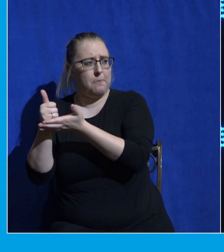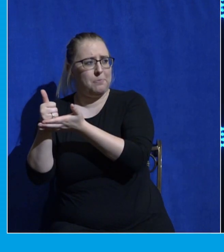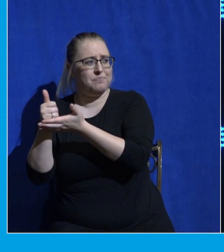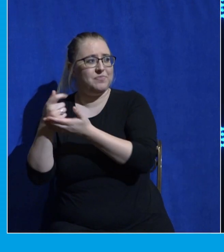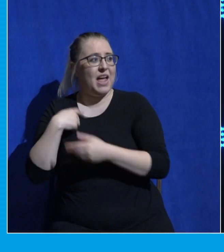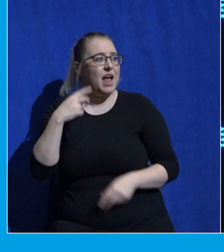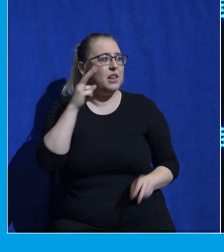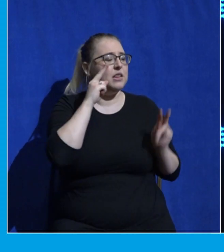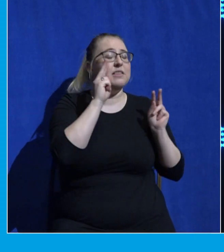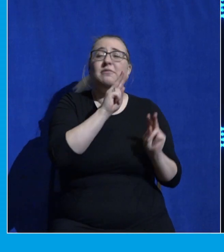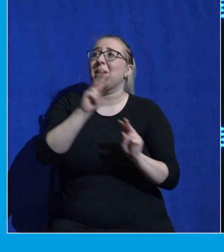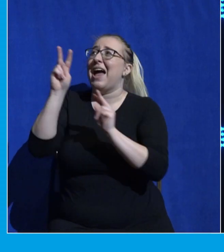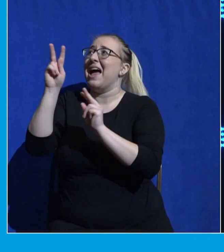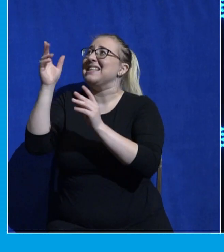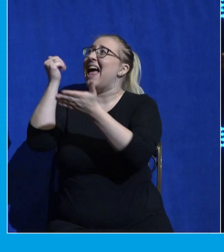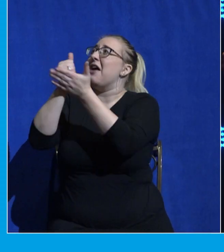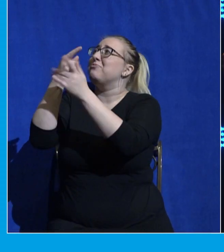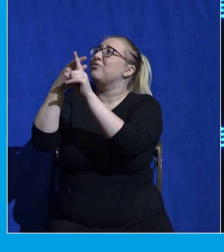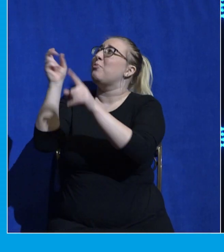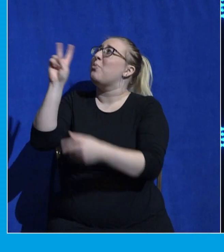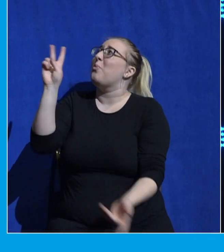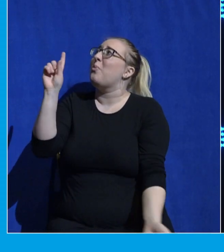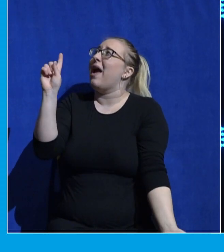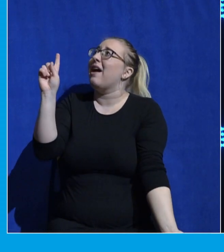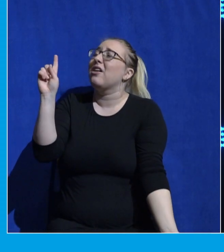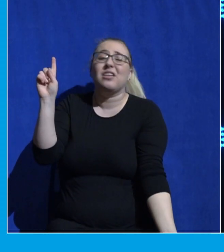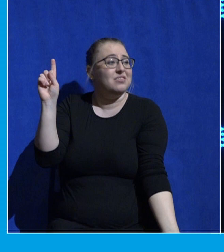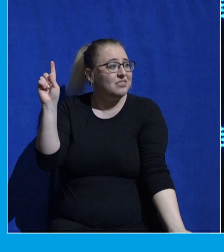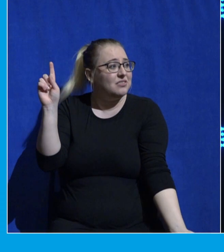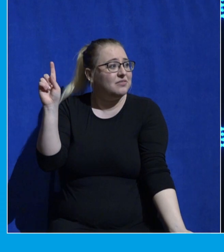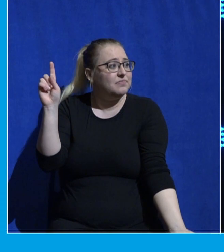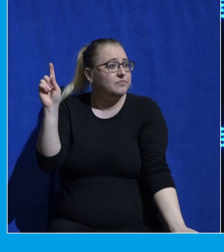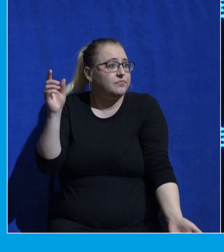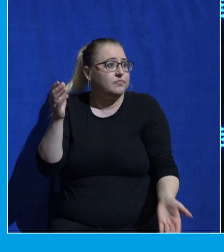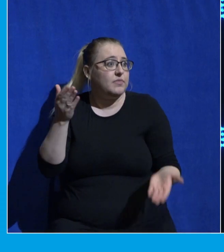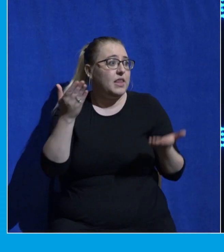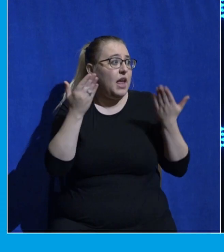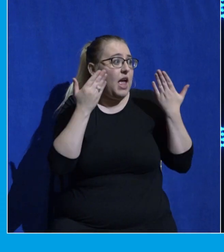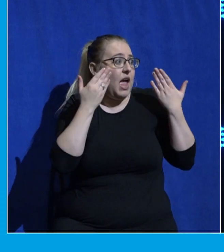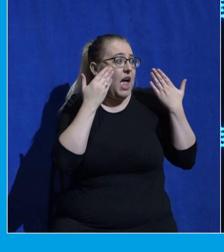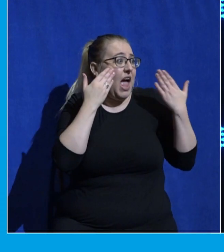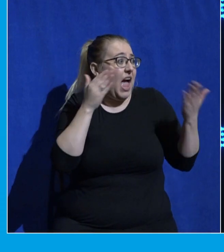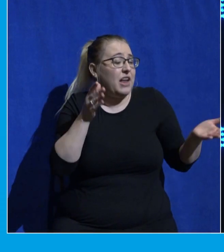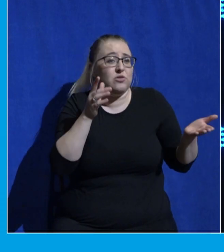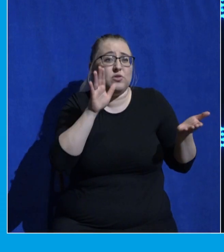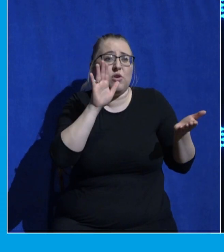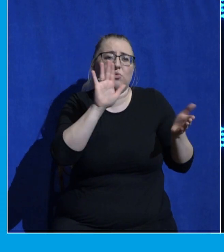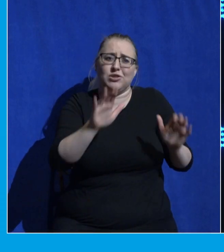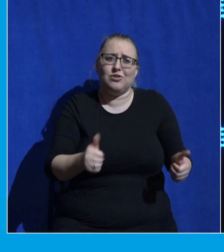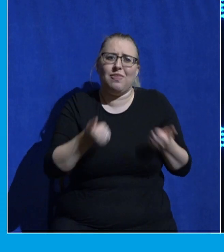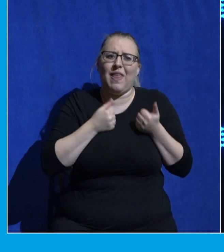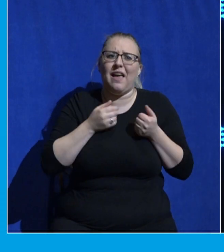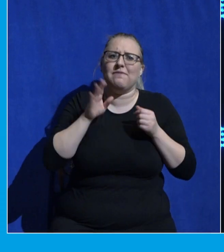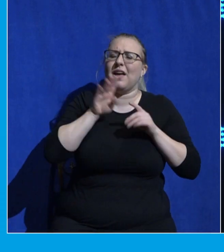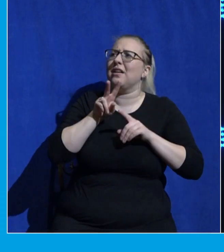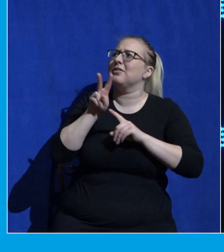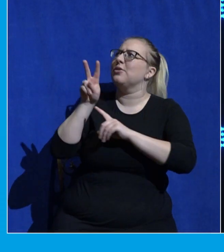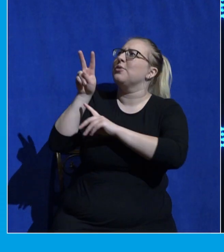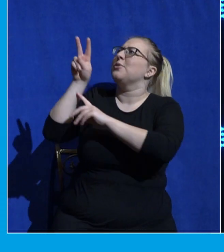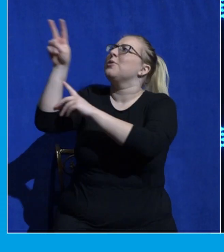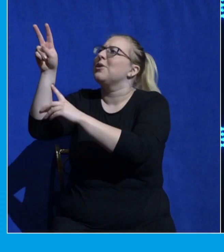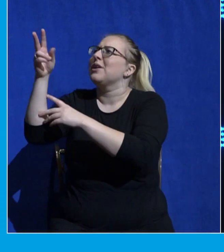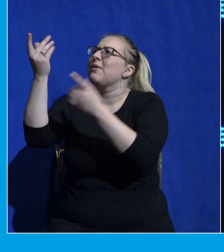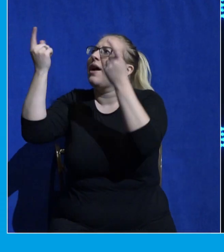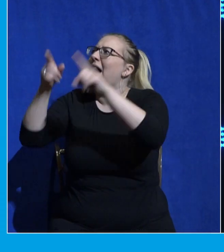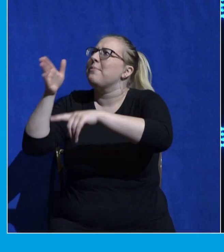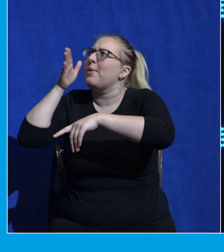where does my help come? I don't know what you're looking at up the hill that you call your life. I don't know what's ahead of you